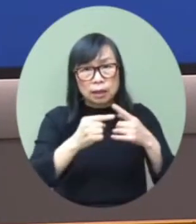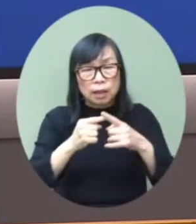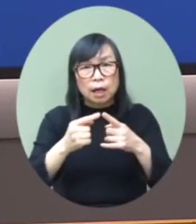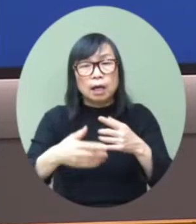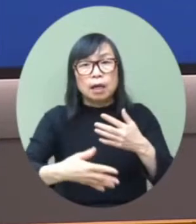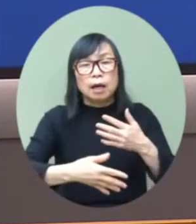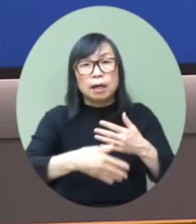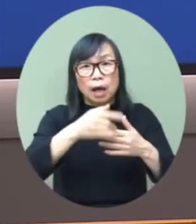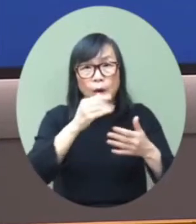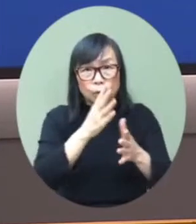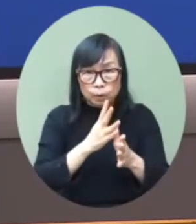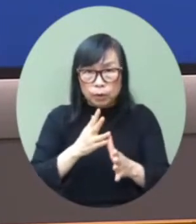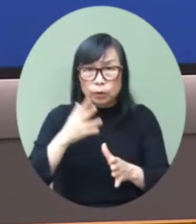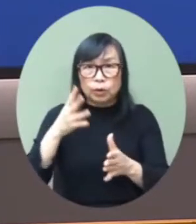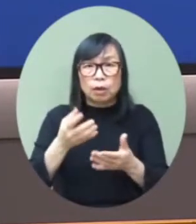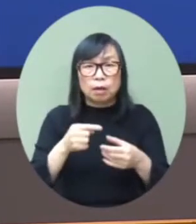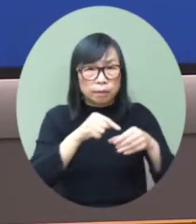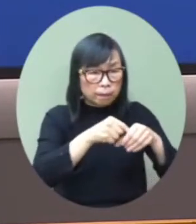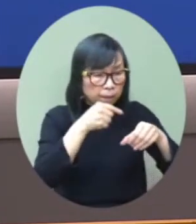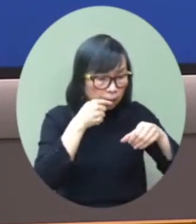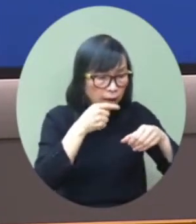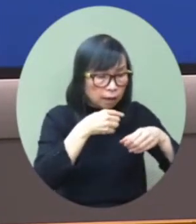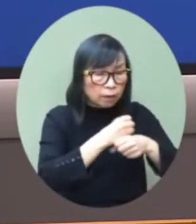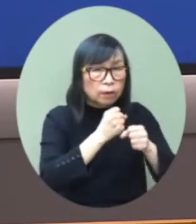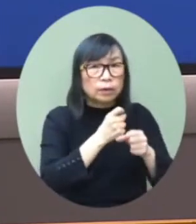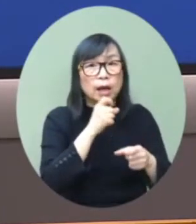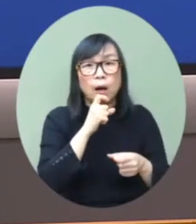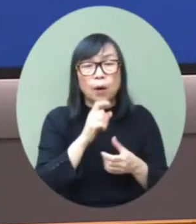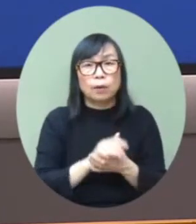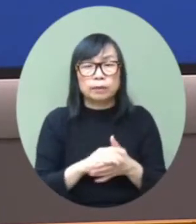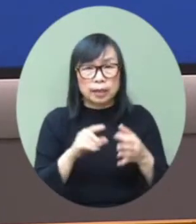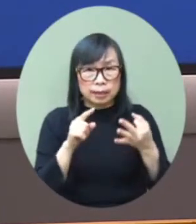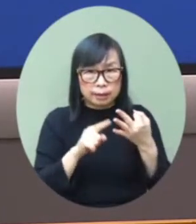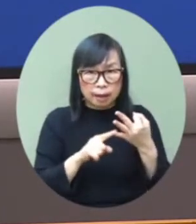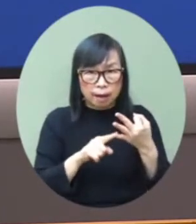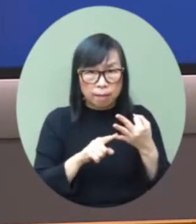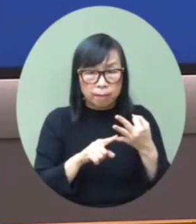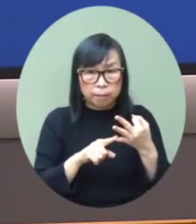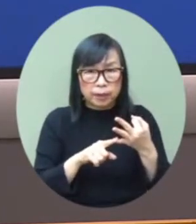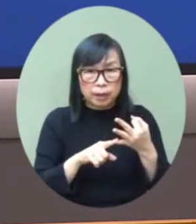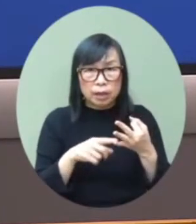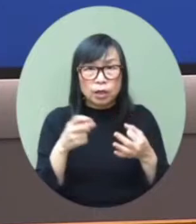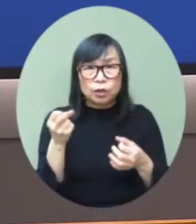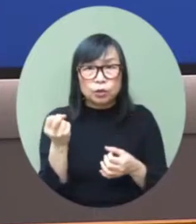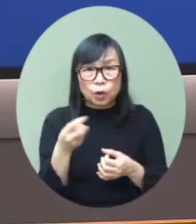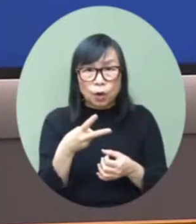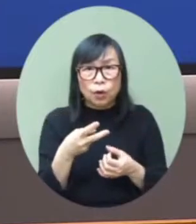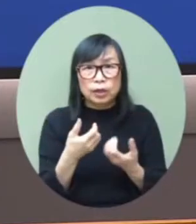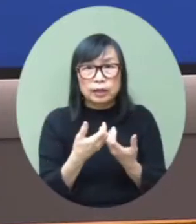in the specified area, in other words, residents living in this area would have all been